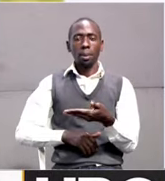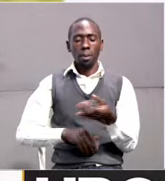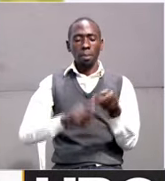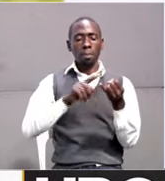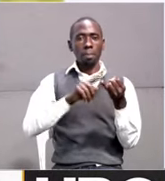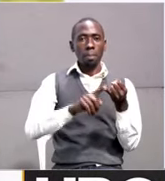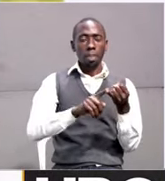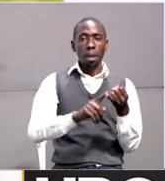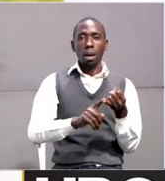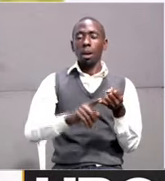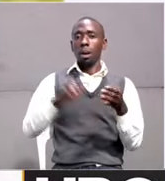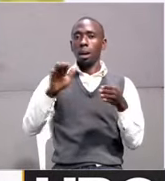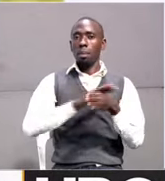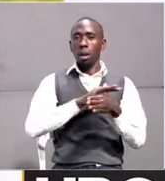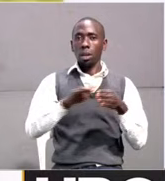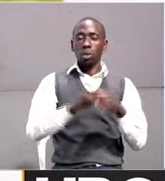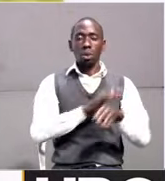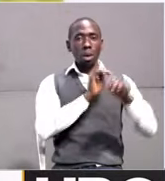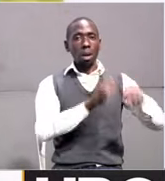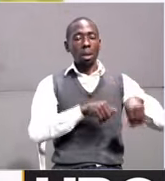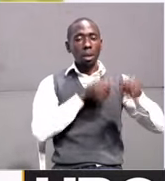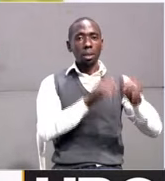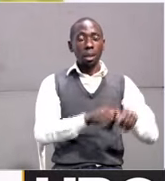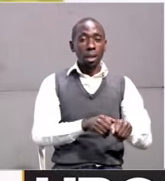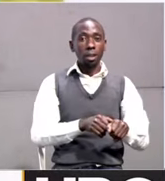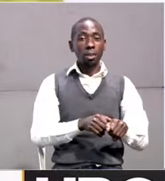commercial agriculture with